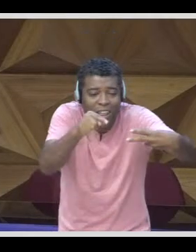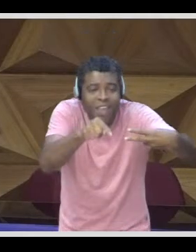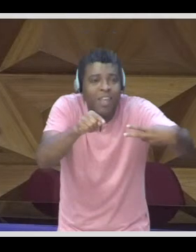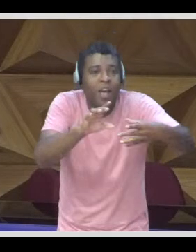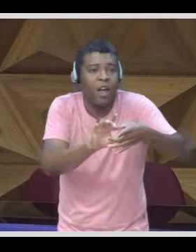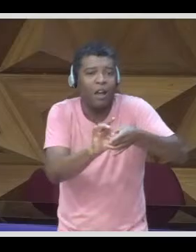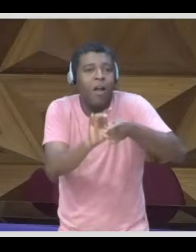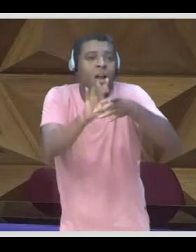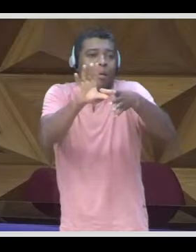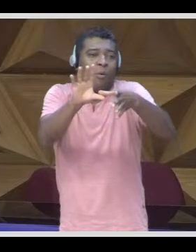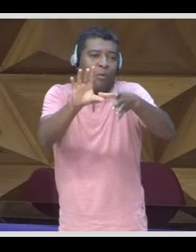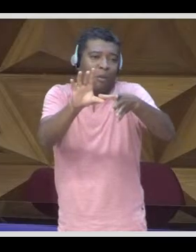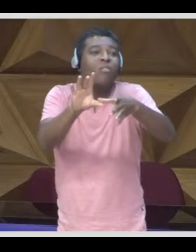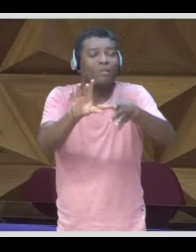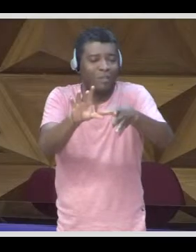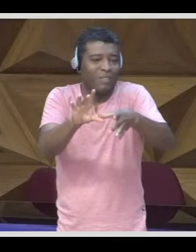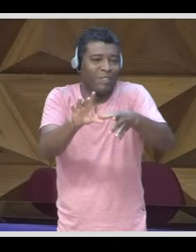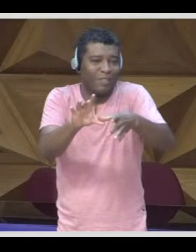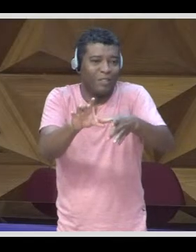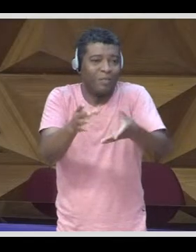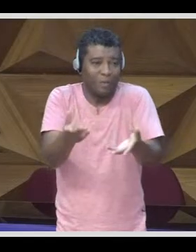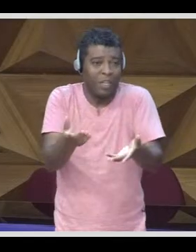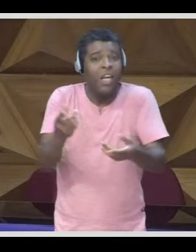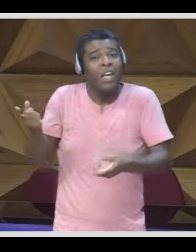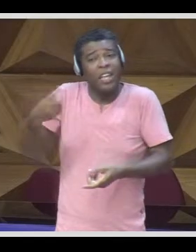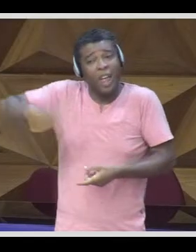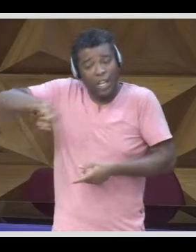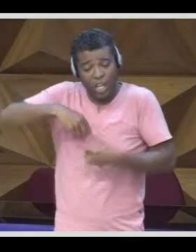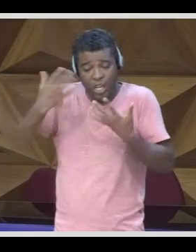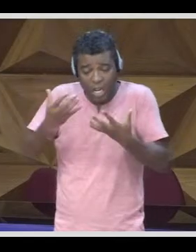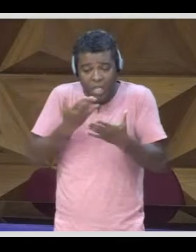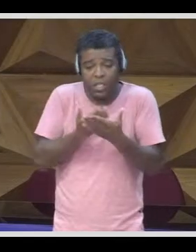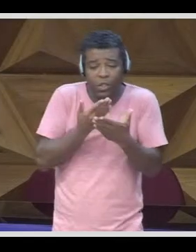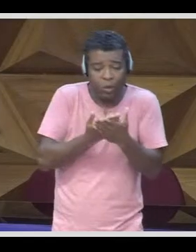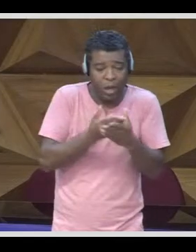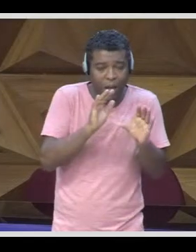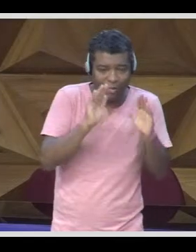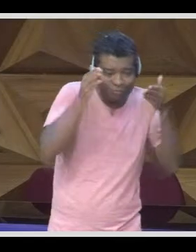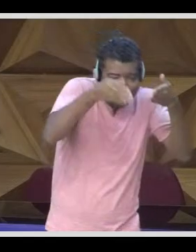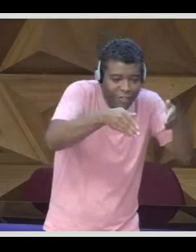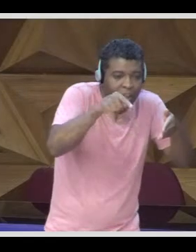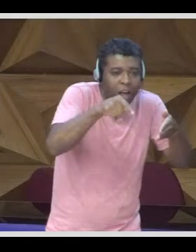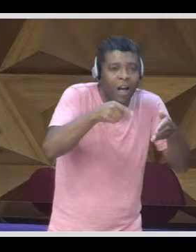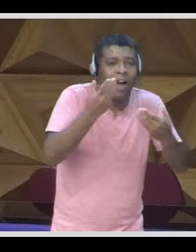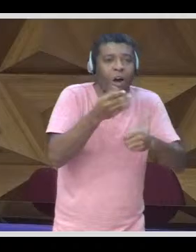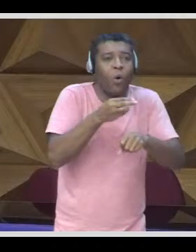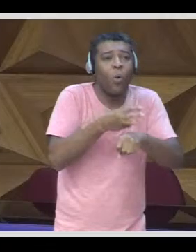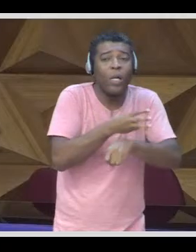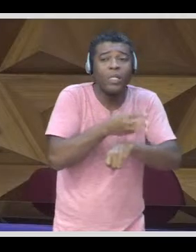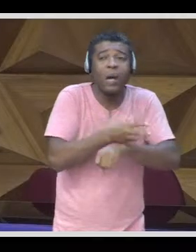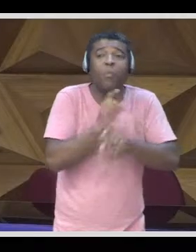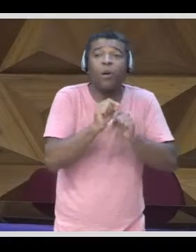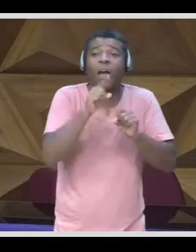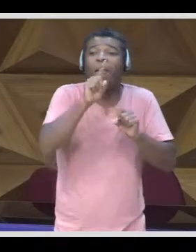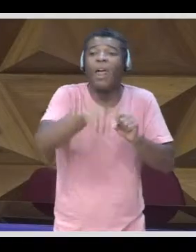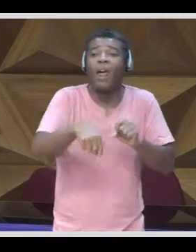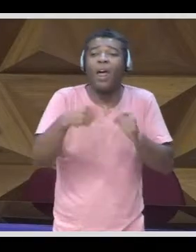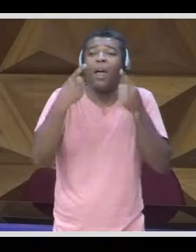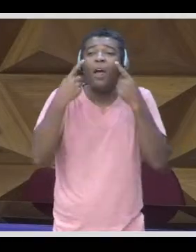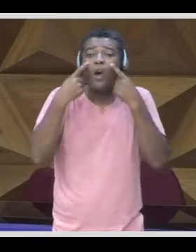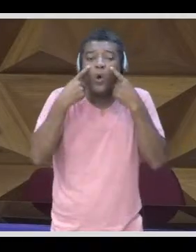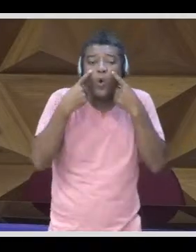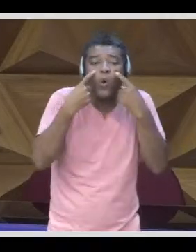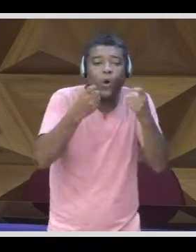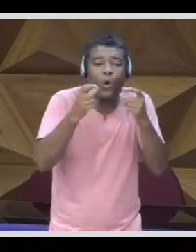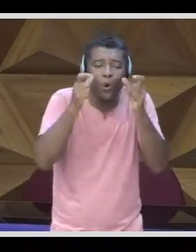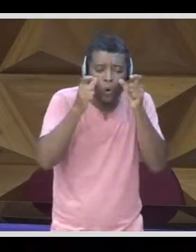And we wanted to study, in the case of WhatsApp, social curiosity, which is something that is more recent in the literature. And it